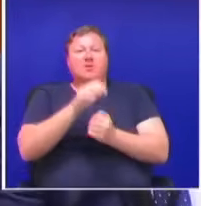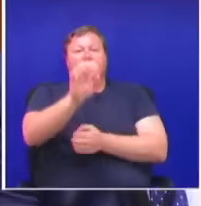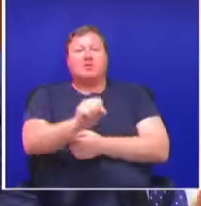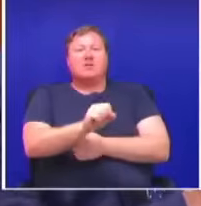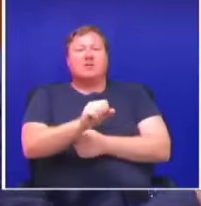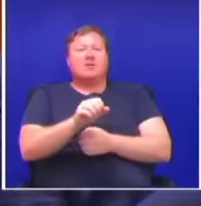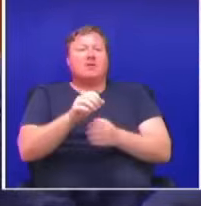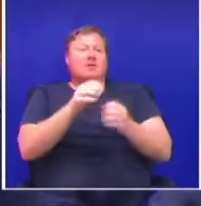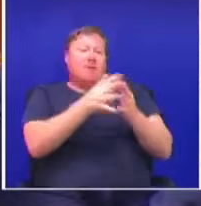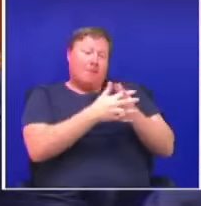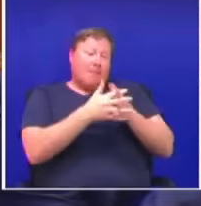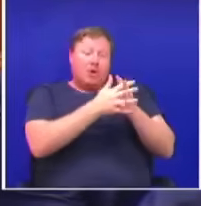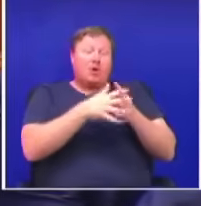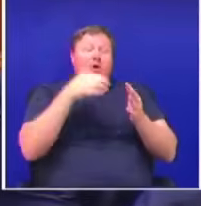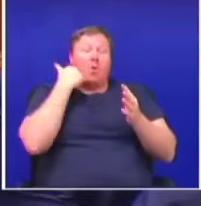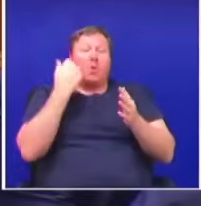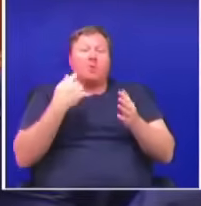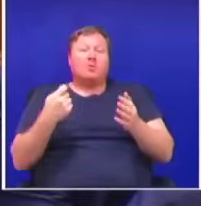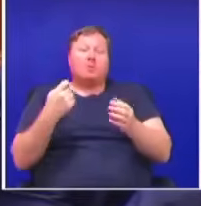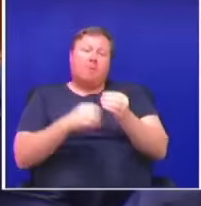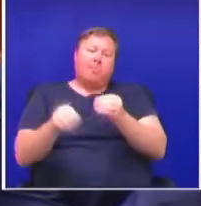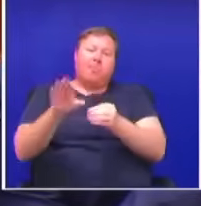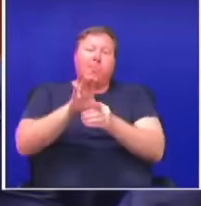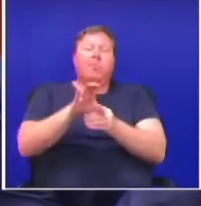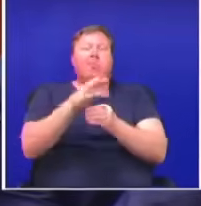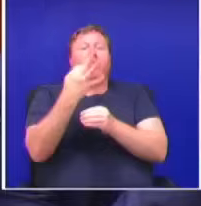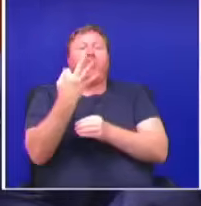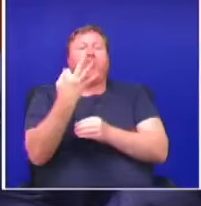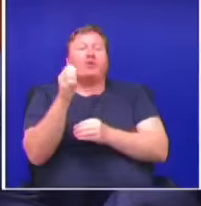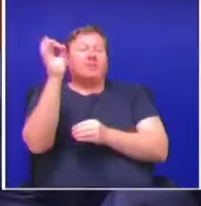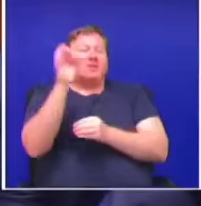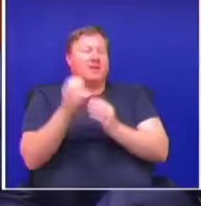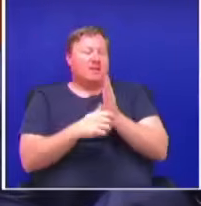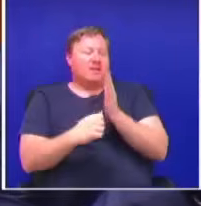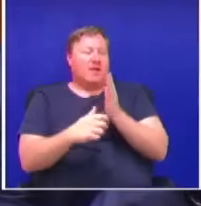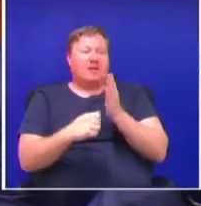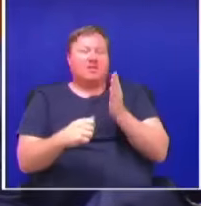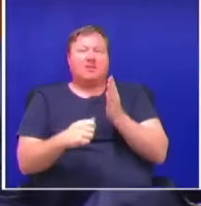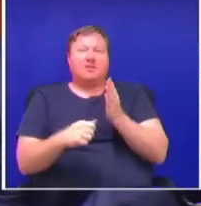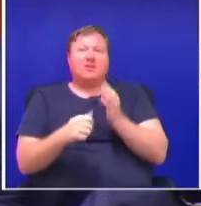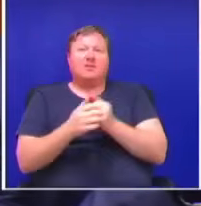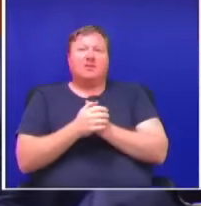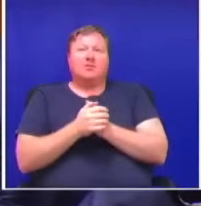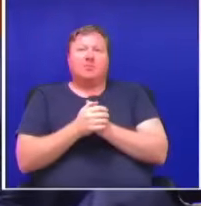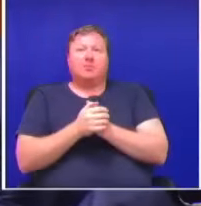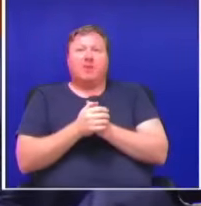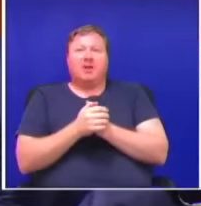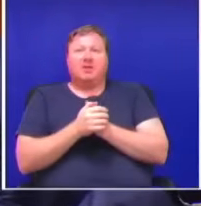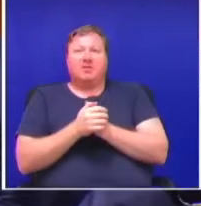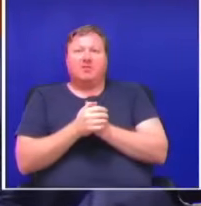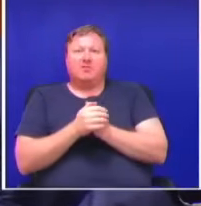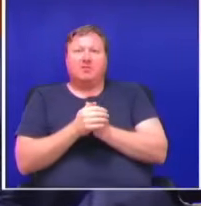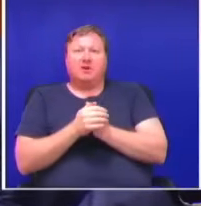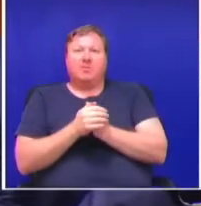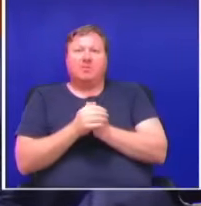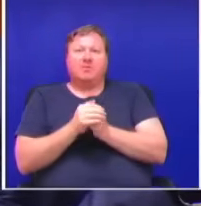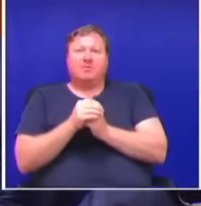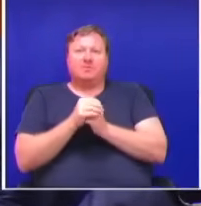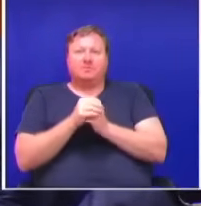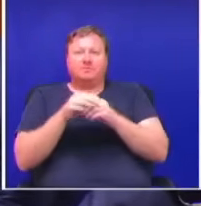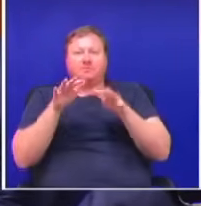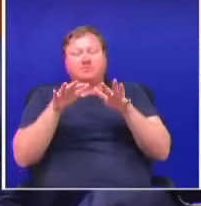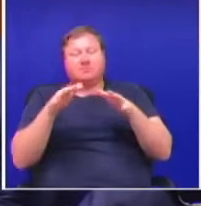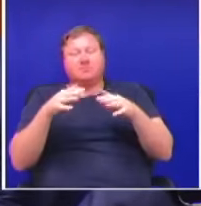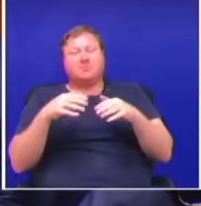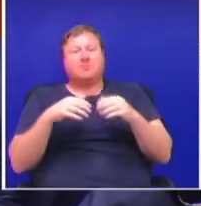tariff on South African imports. Part of this response, which is your sole responsibility, is the appointment of a capable ambassador